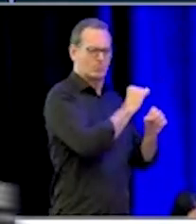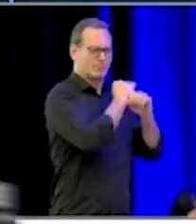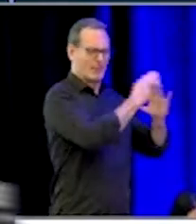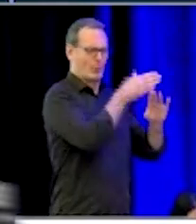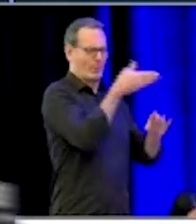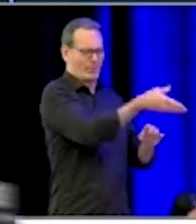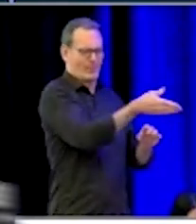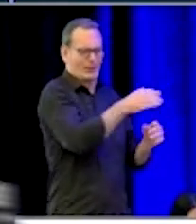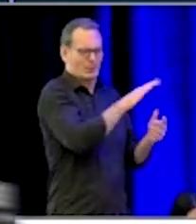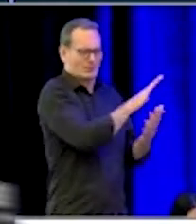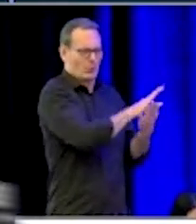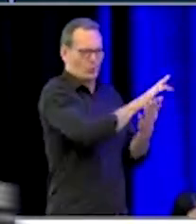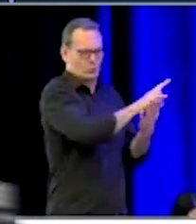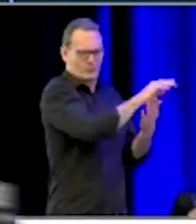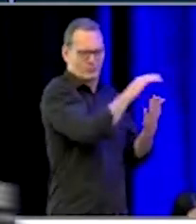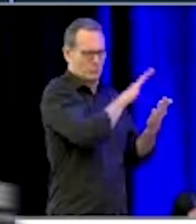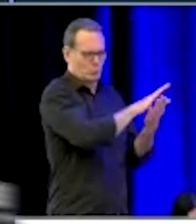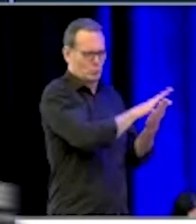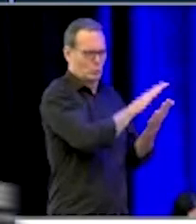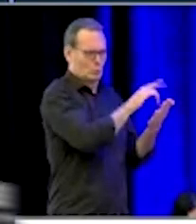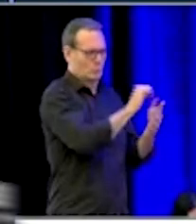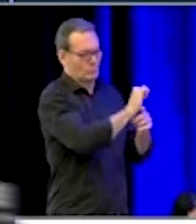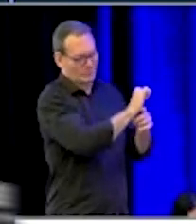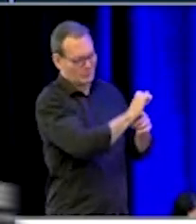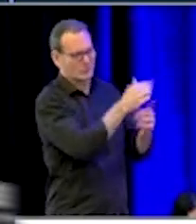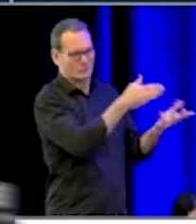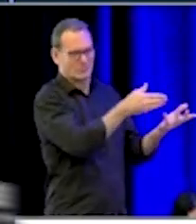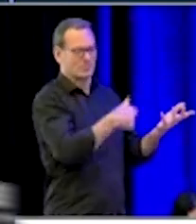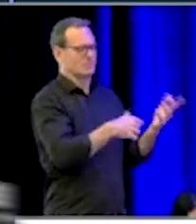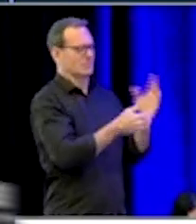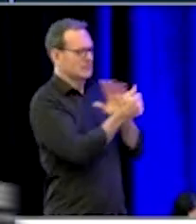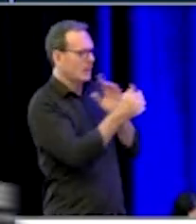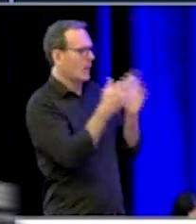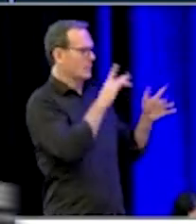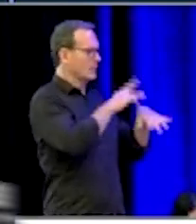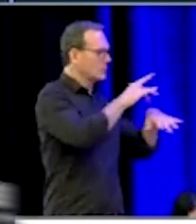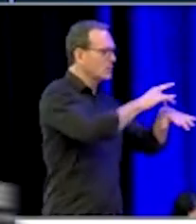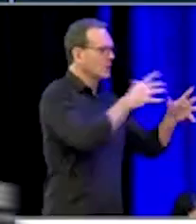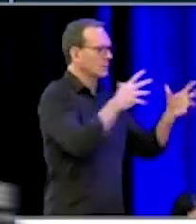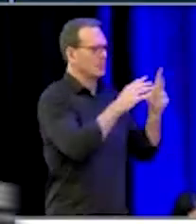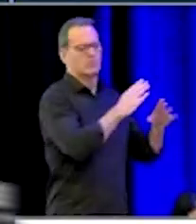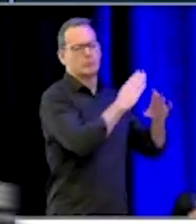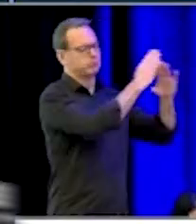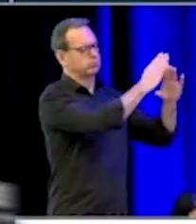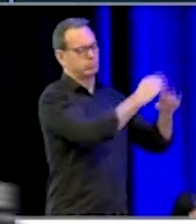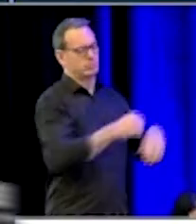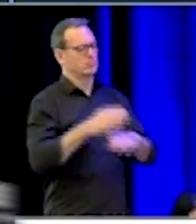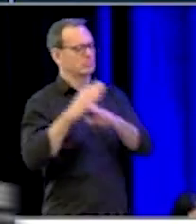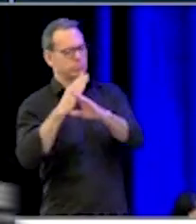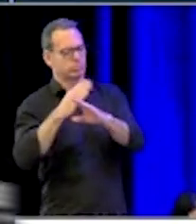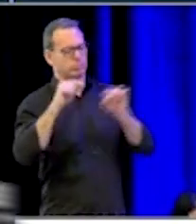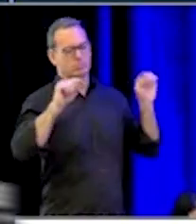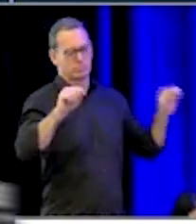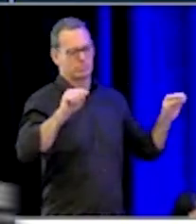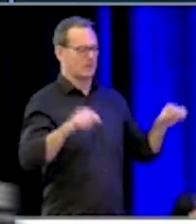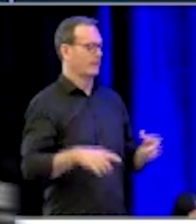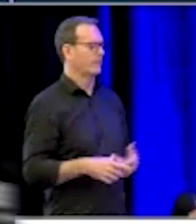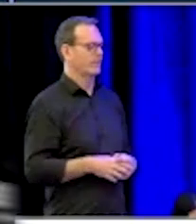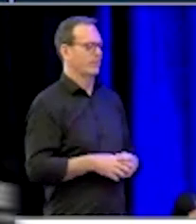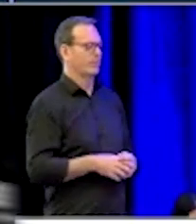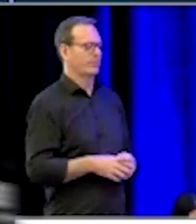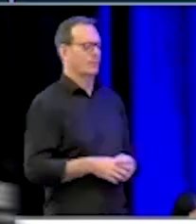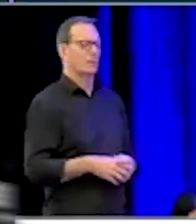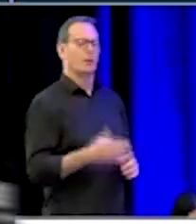where skills and opportunities are first experienced. We know from older findings that education achievement gaps